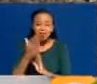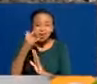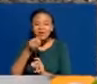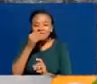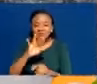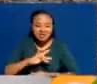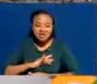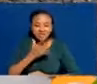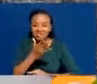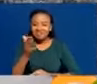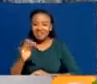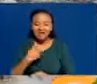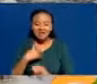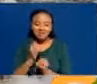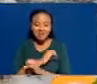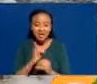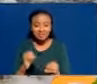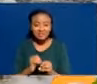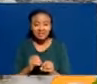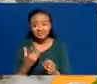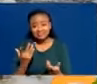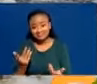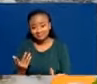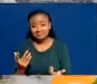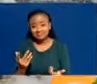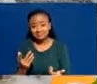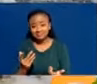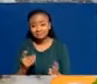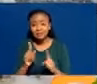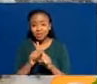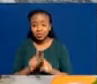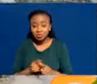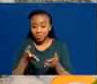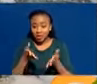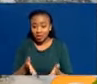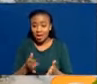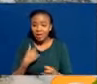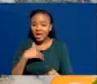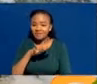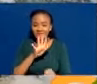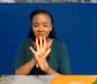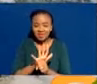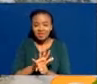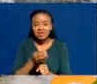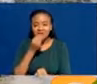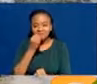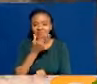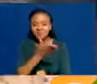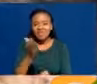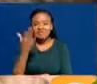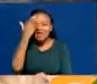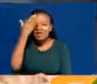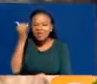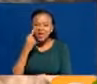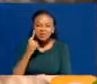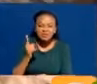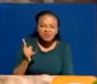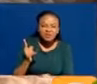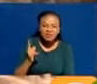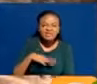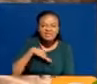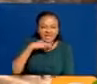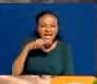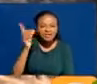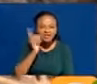a situation that will last long after the drought. Currently, there is plenty of food for scavengers like hyenas and vultures